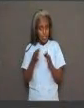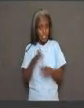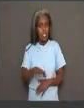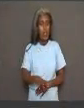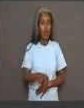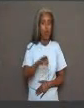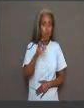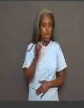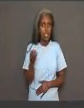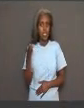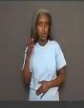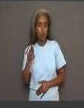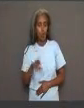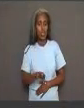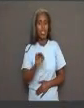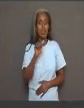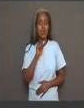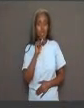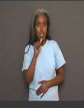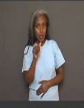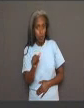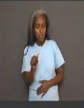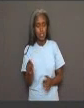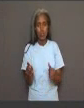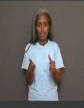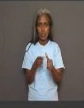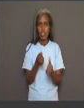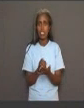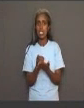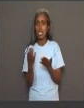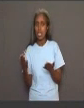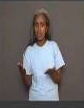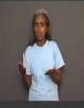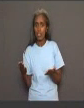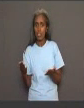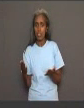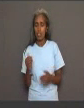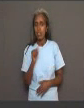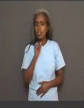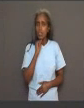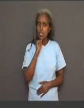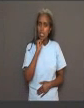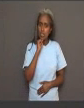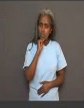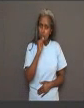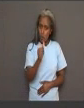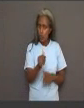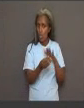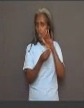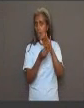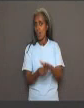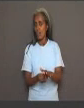If the occurrence or non-occurrence of the first event does